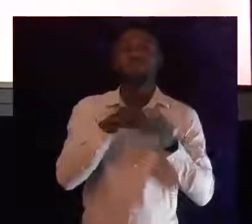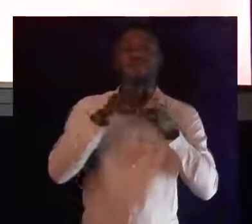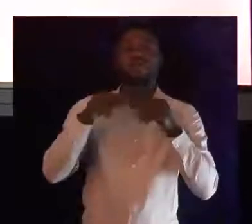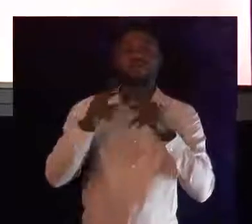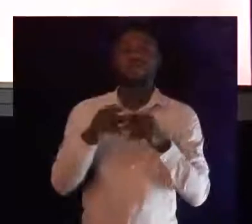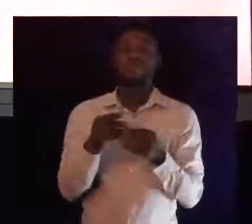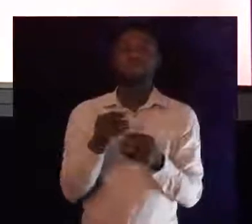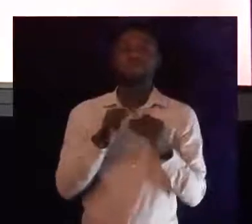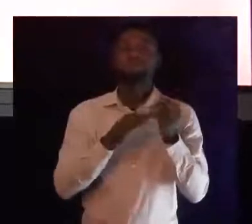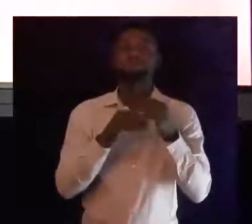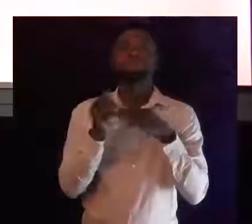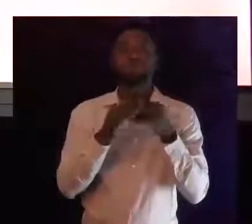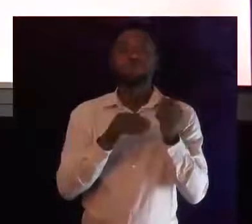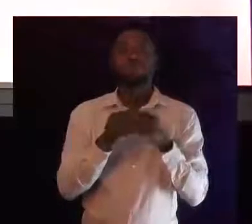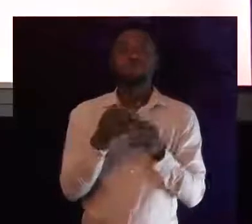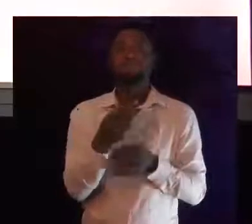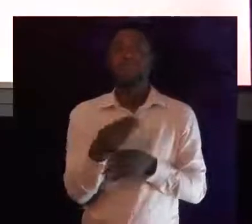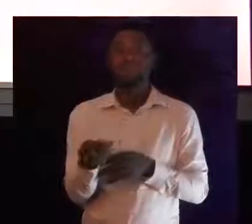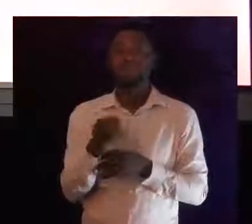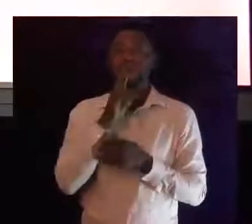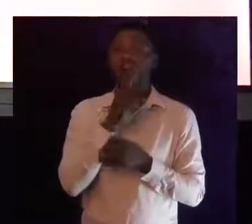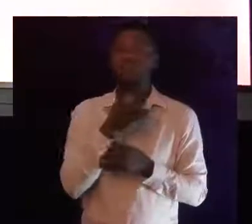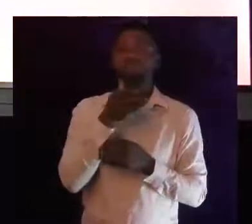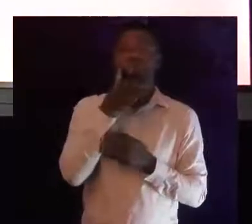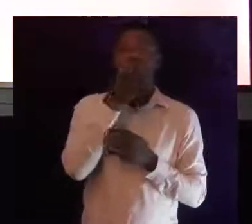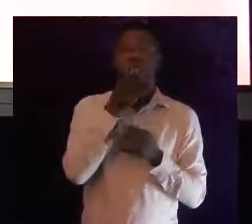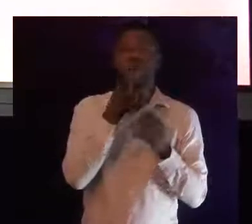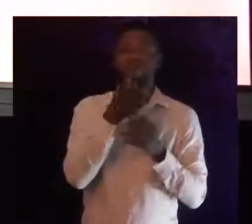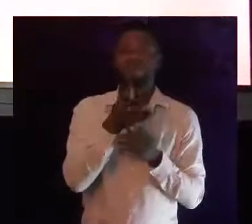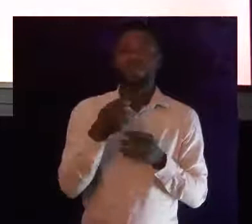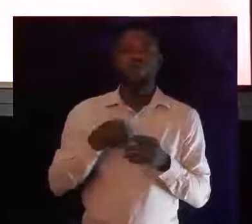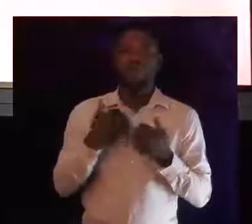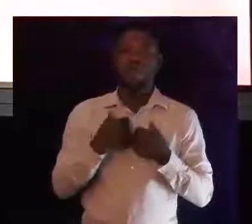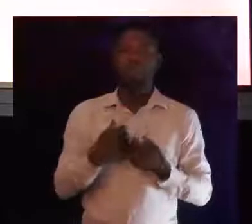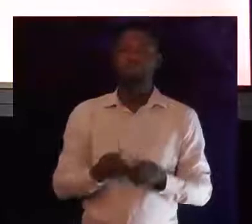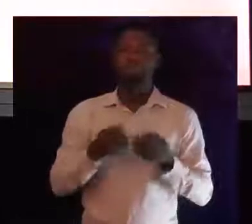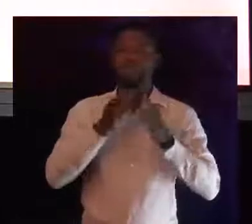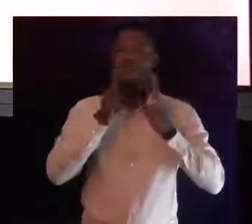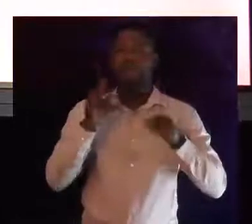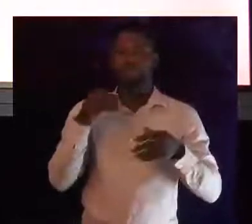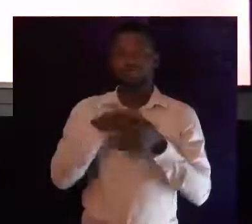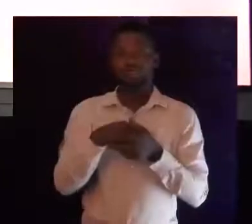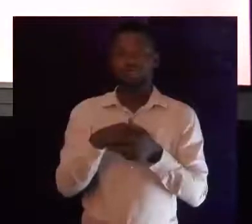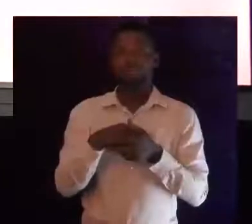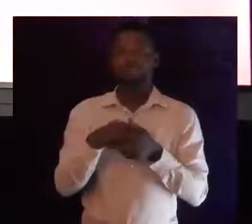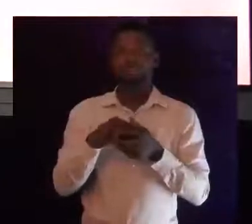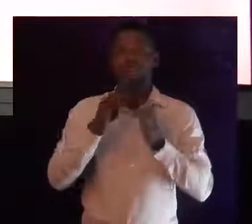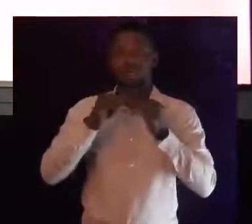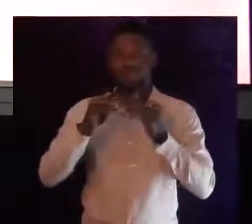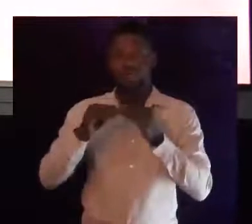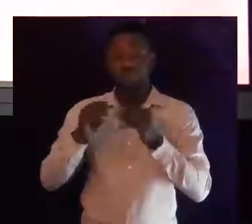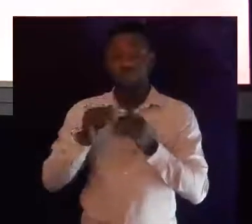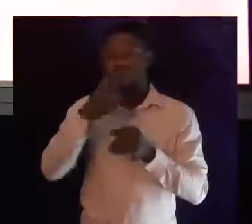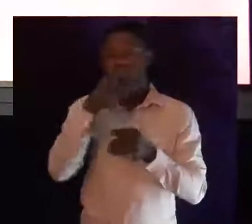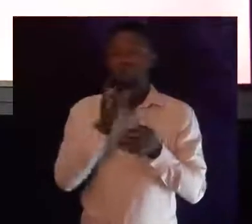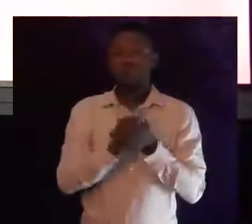urban areas. Building materials are more available in urban areas. We have many houses in urban areas. So because